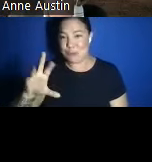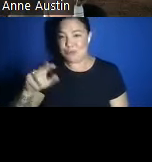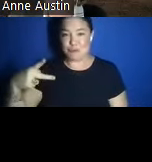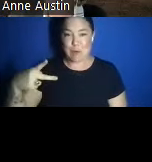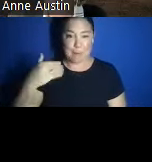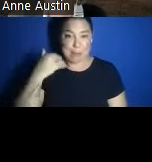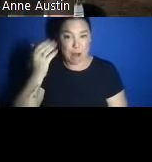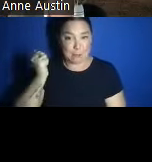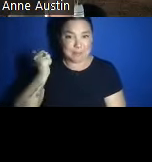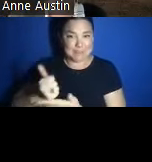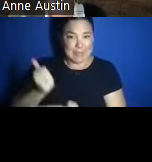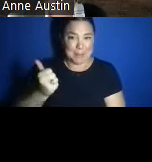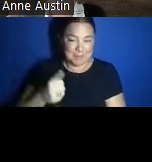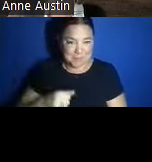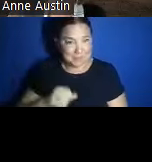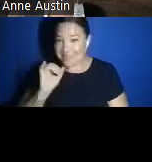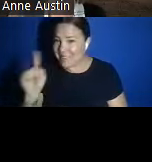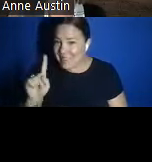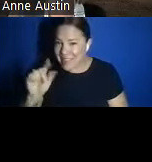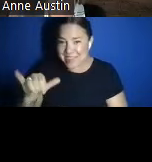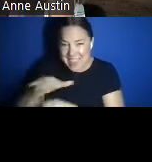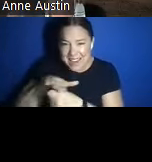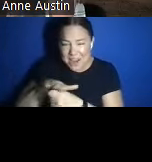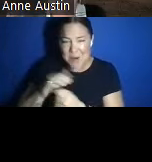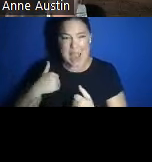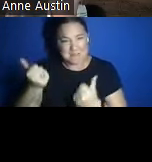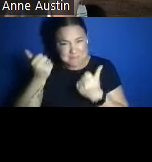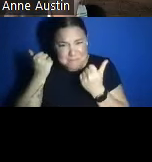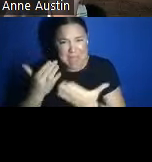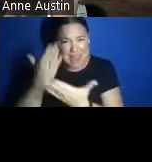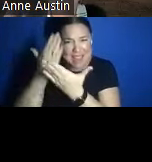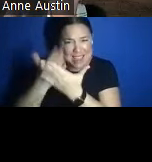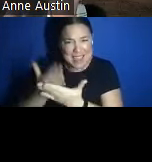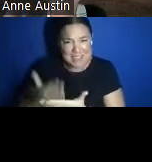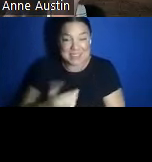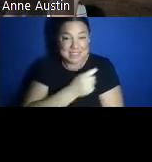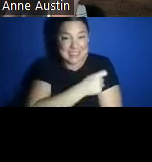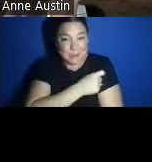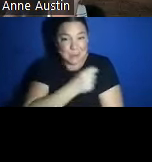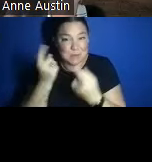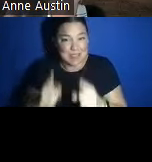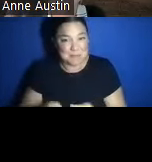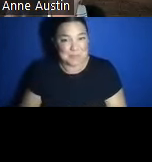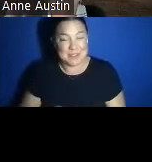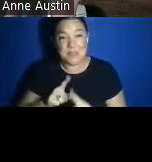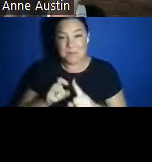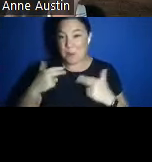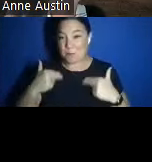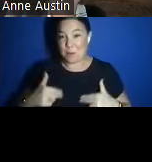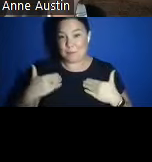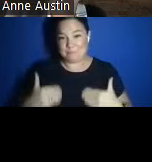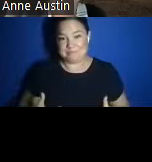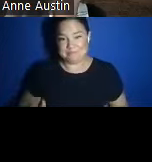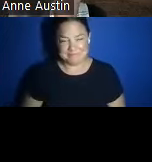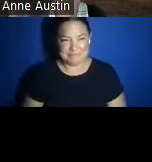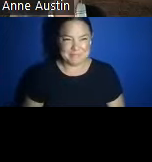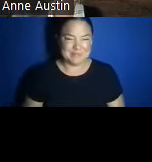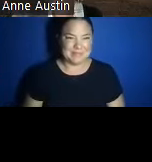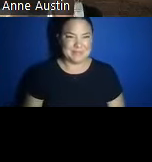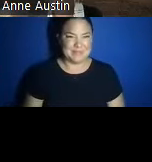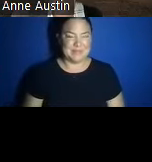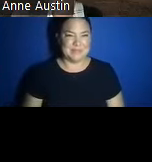actually an area where we have lots of evidence of tattooing coming out of the human remains.